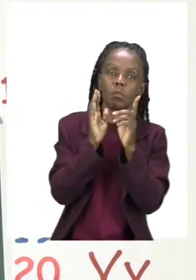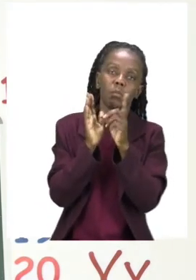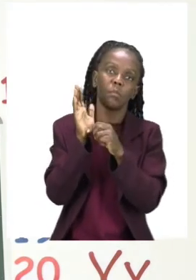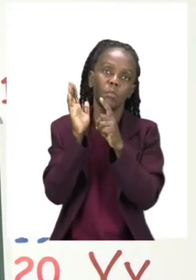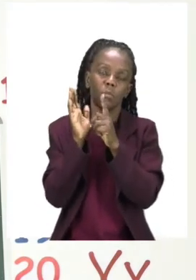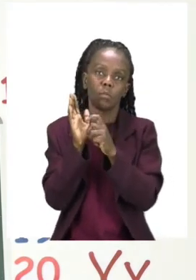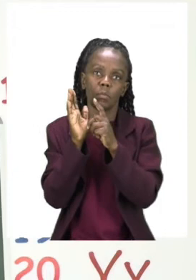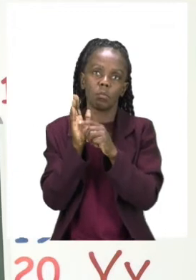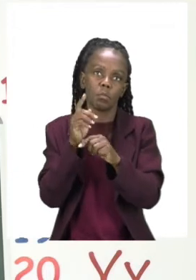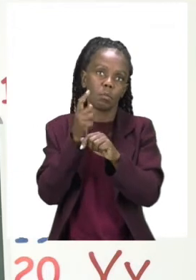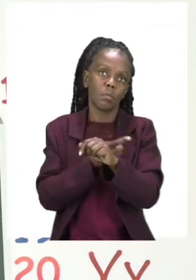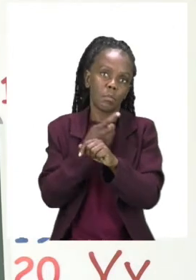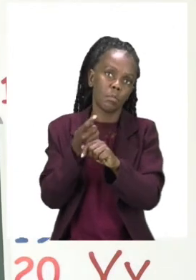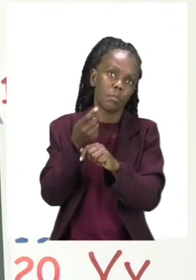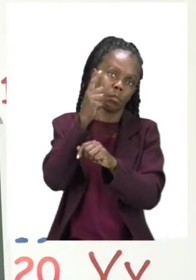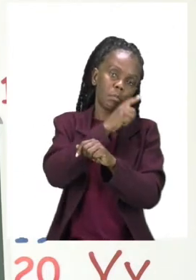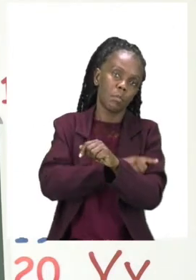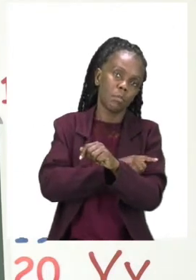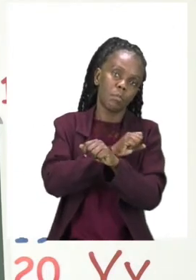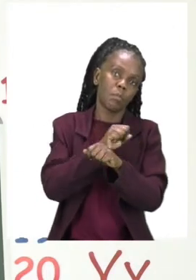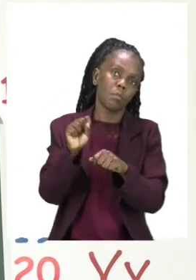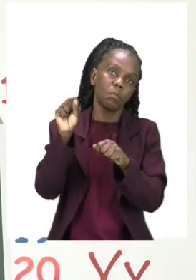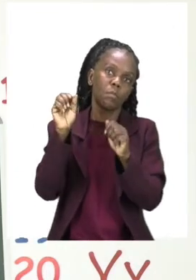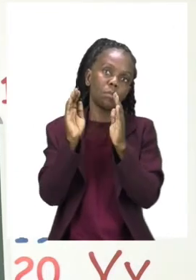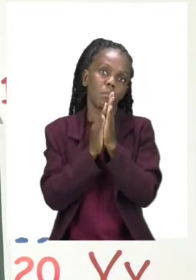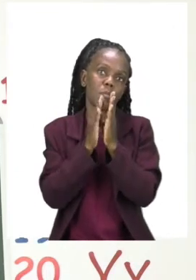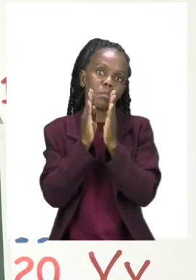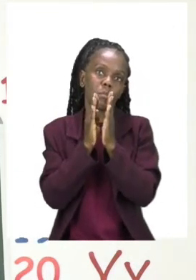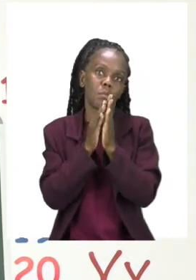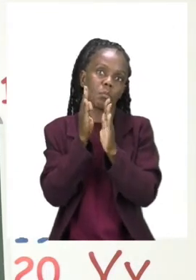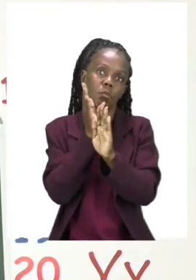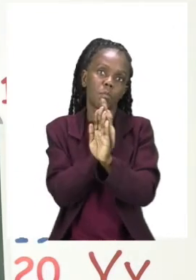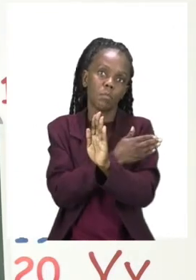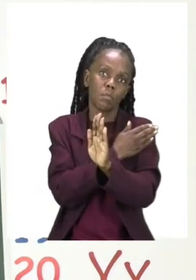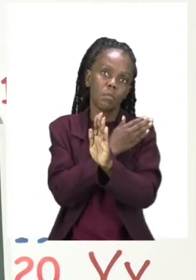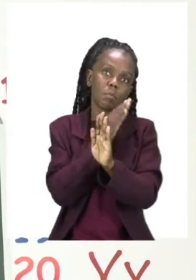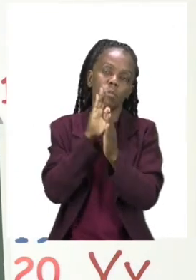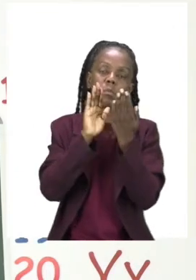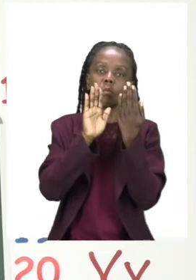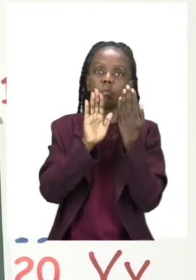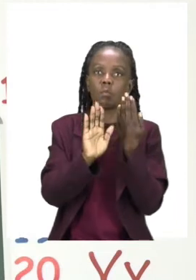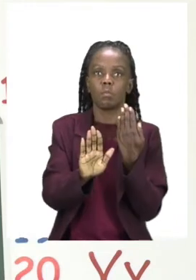Sanitize every day so the germs can stay